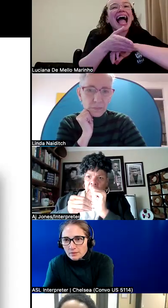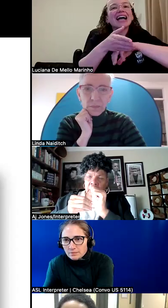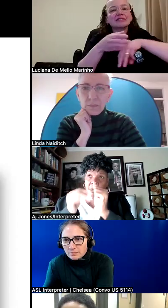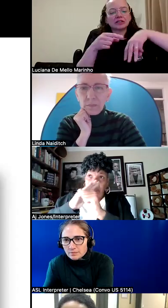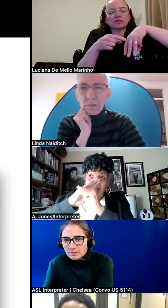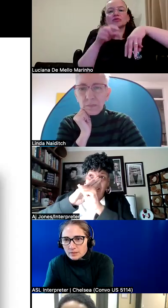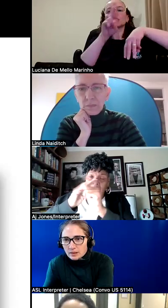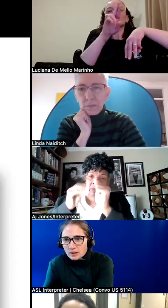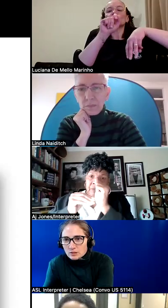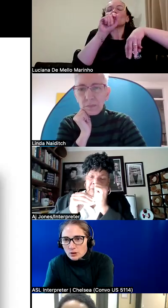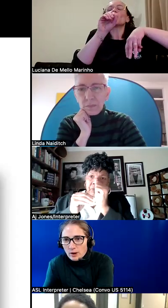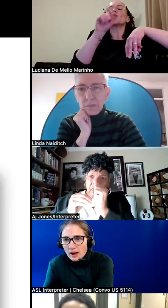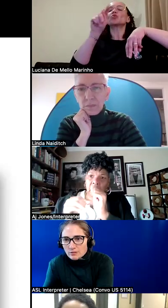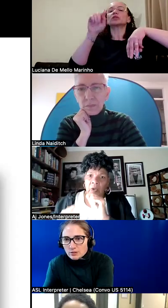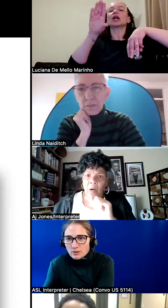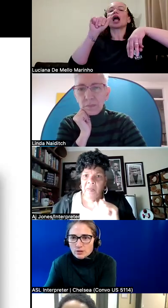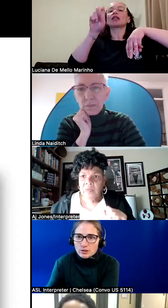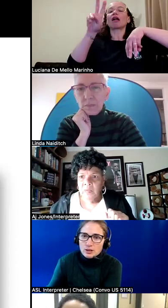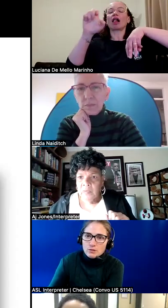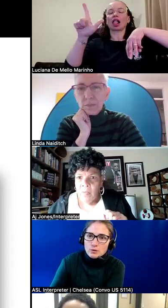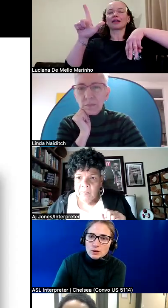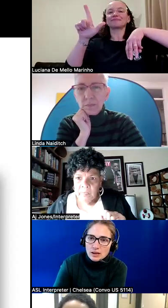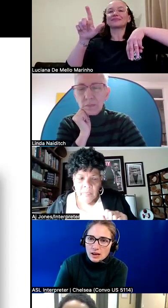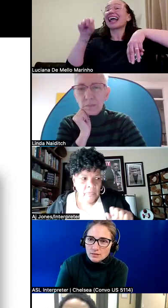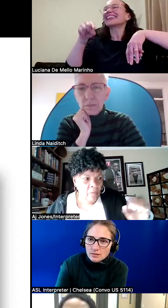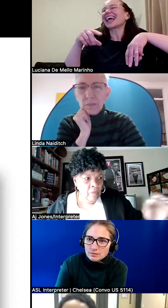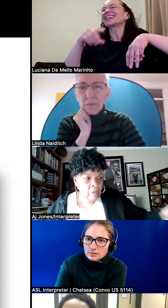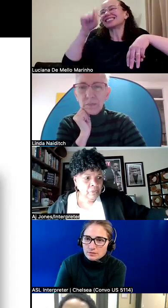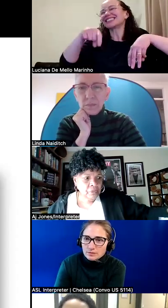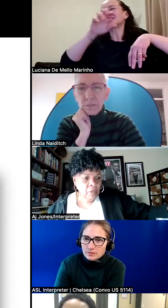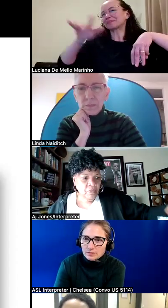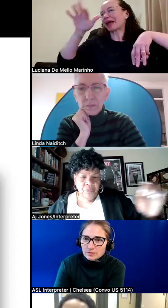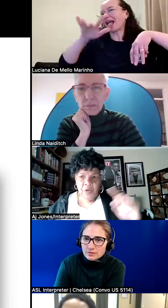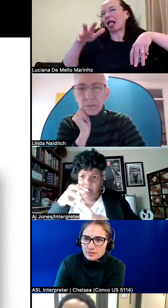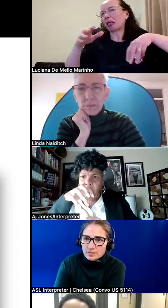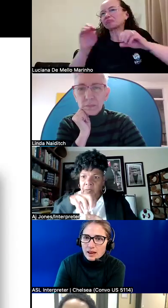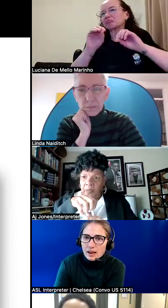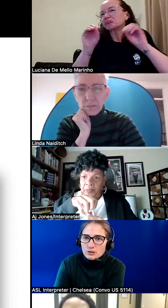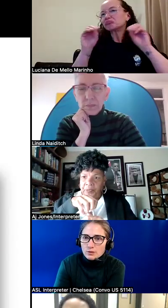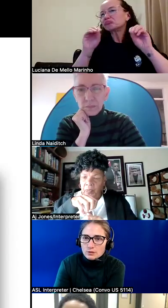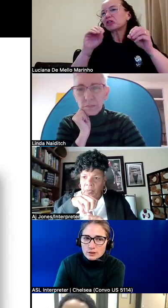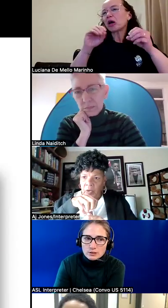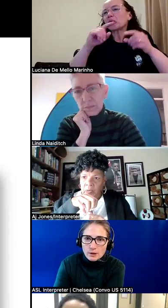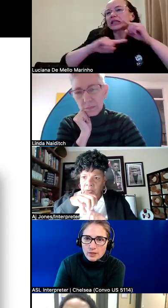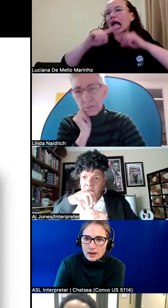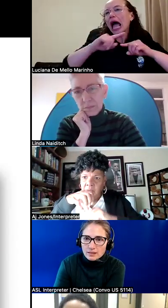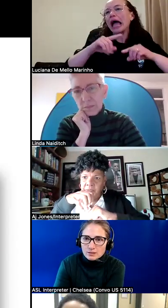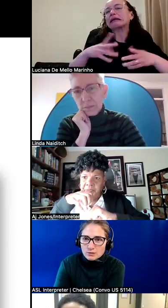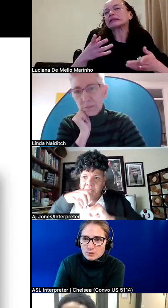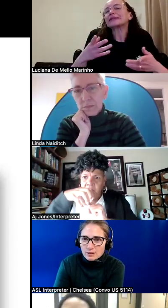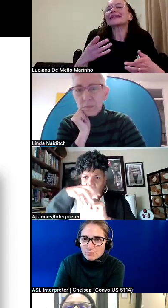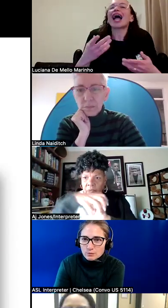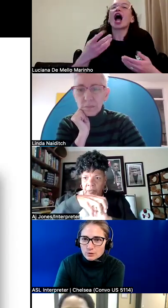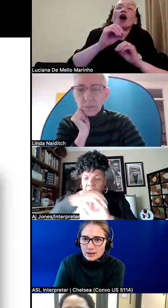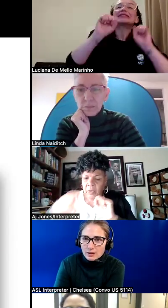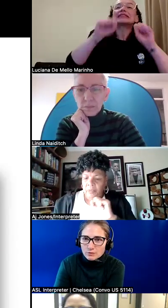Okay? So after the root canal, yeah, and you do have to finger spell that. There's no